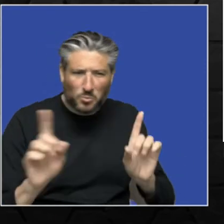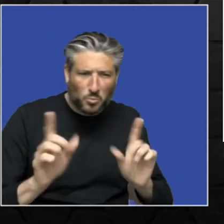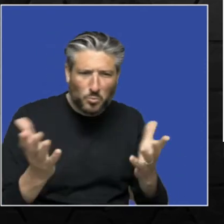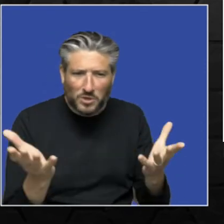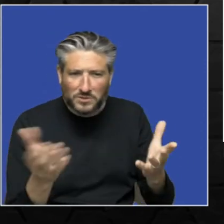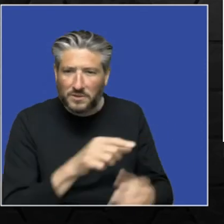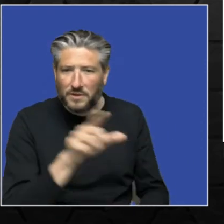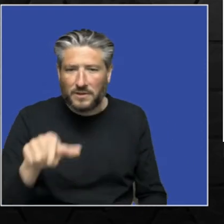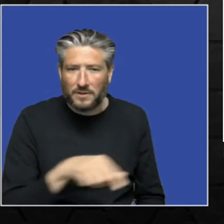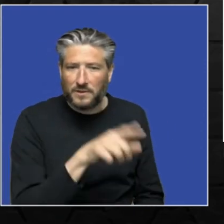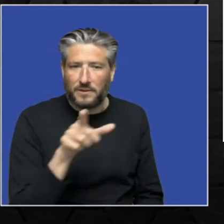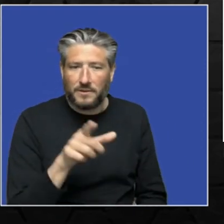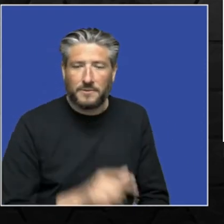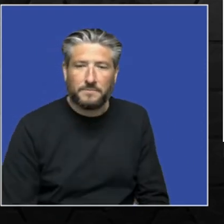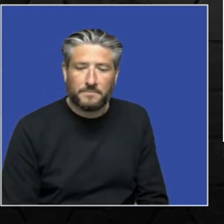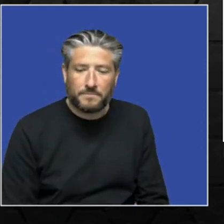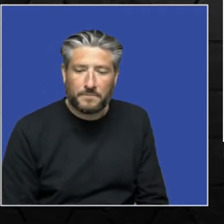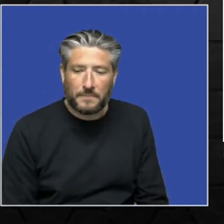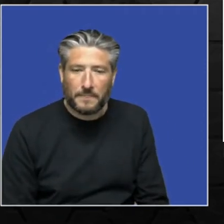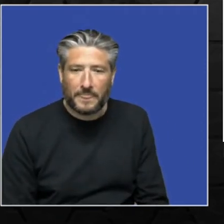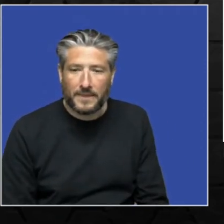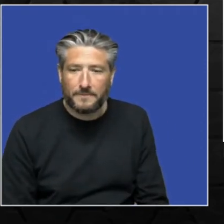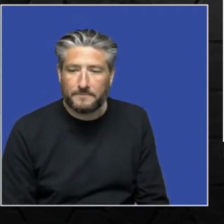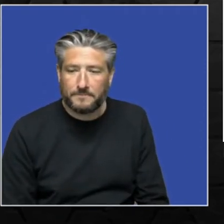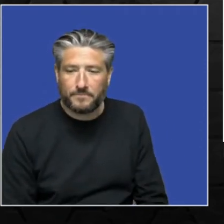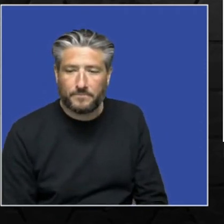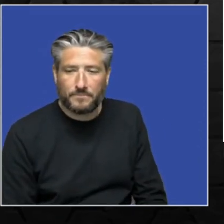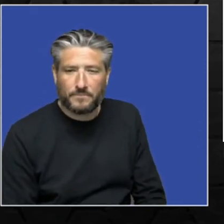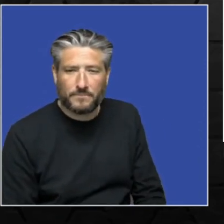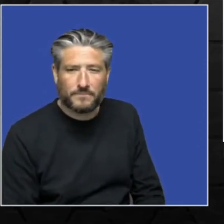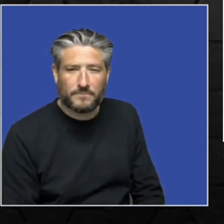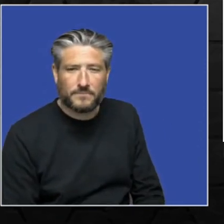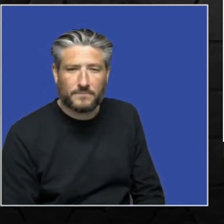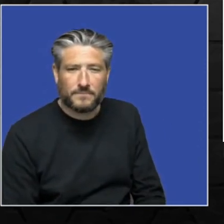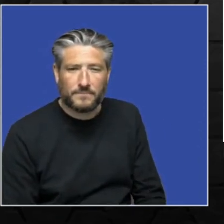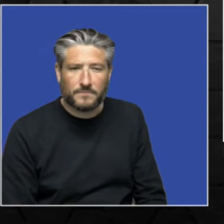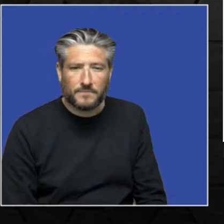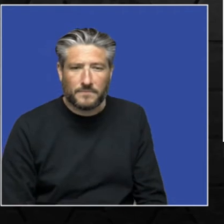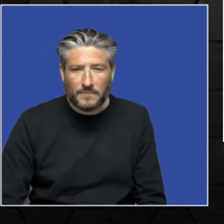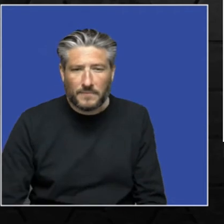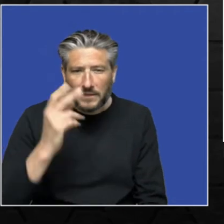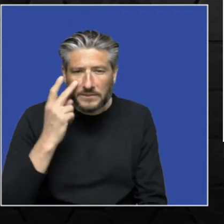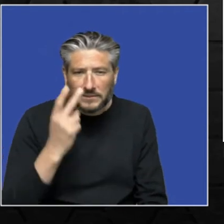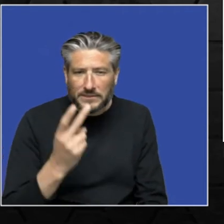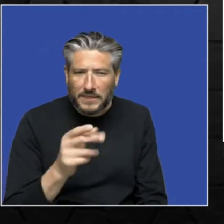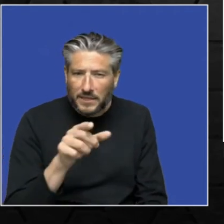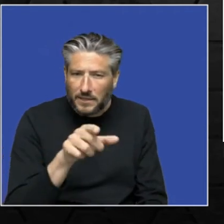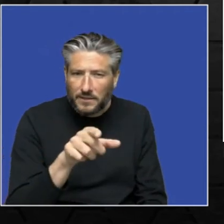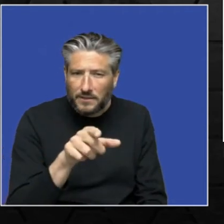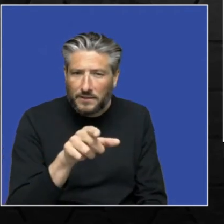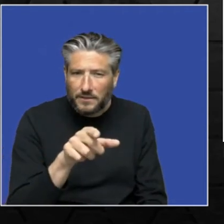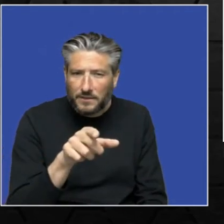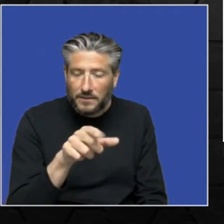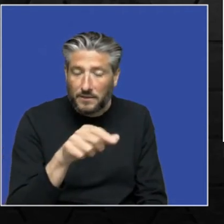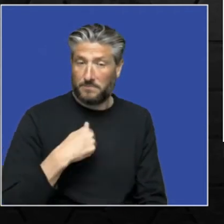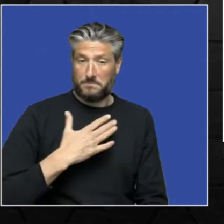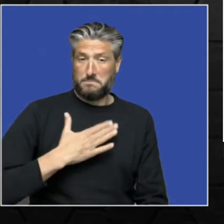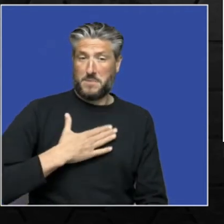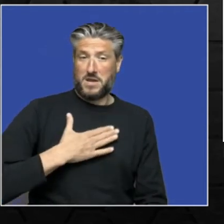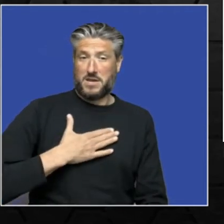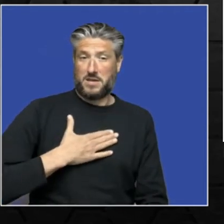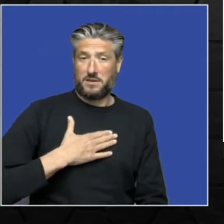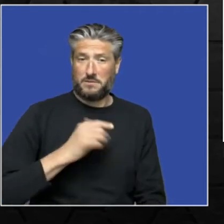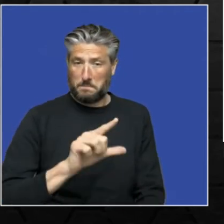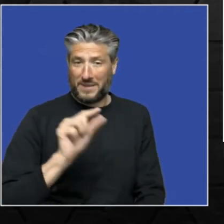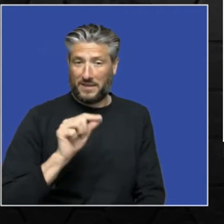is if this image, so if so this was my original image, right? And then if I see that